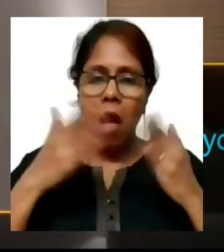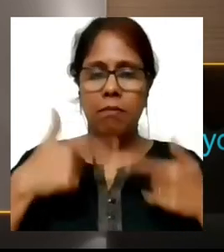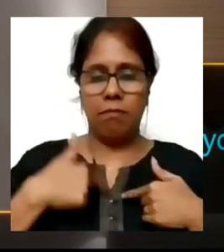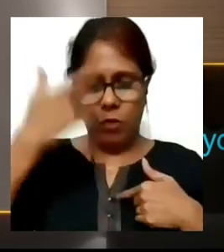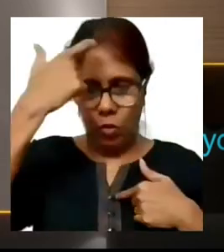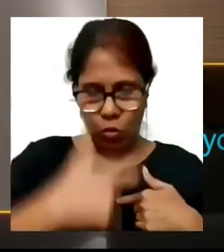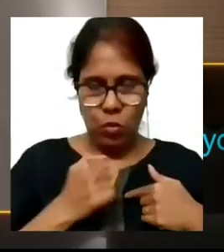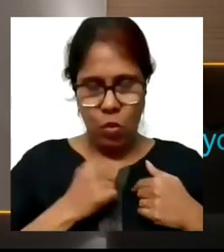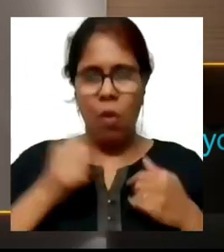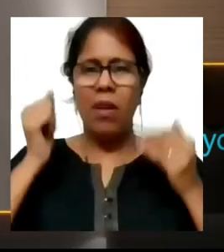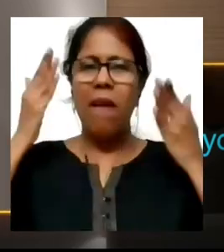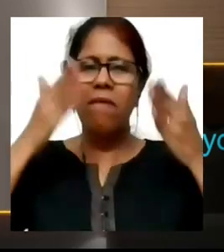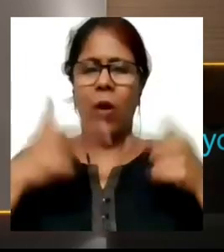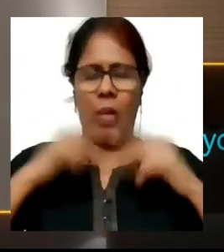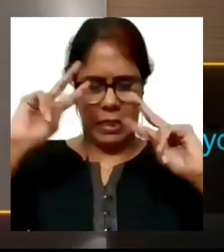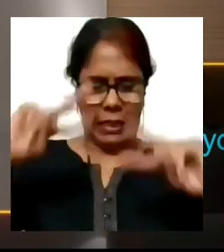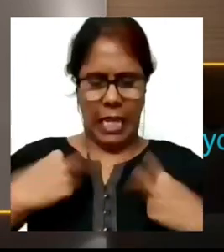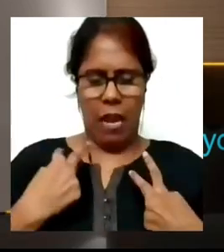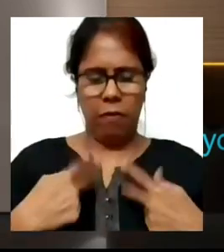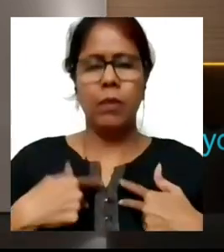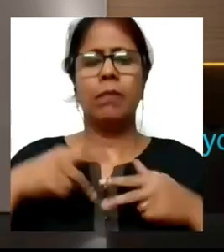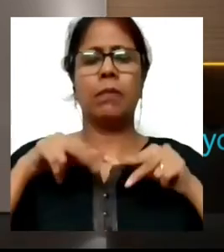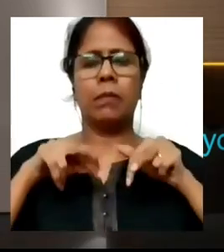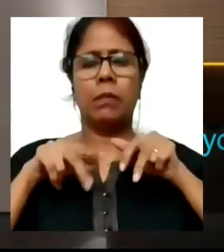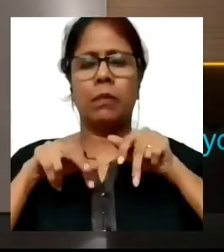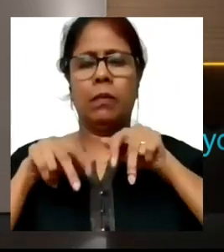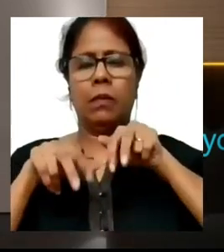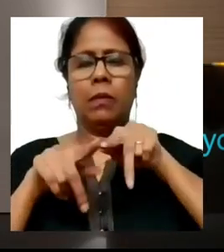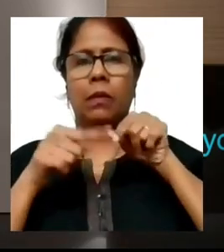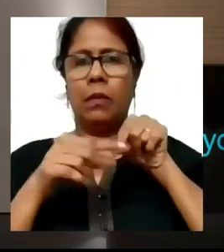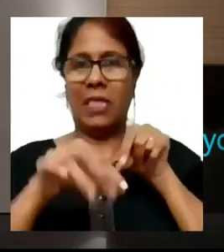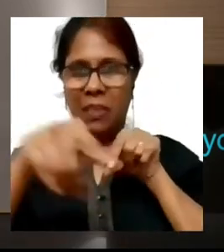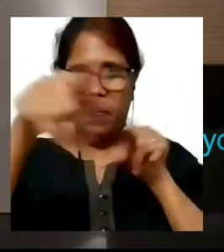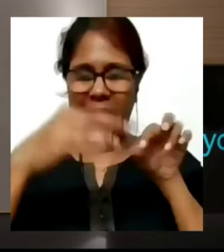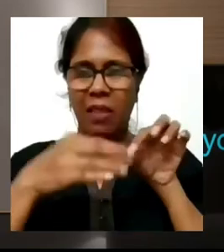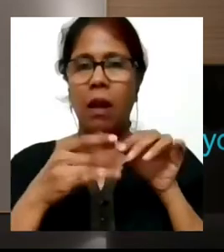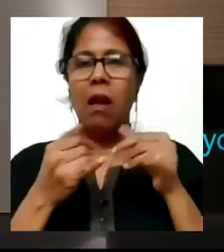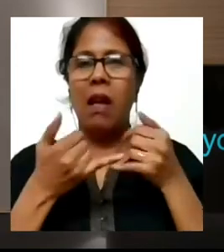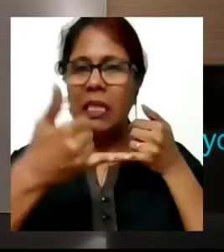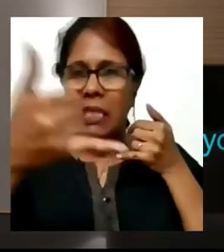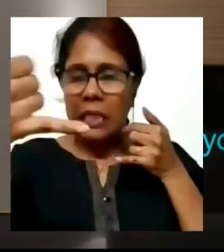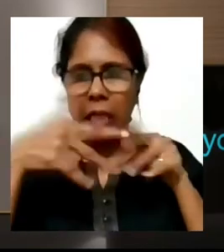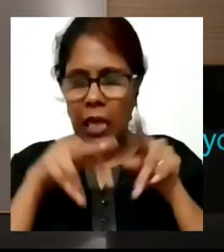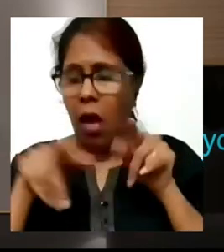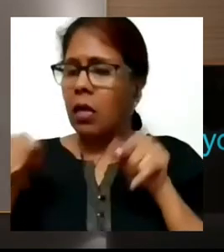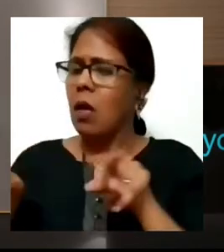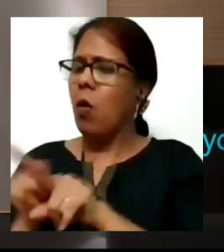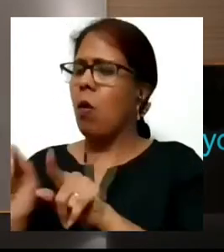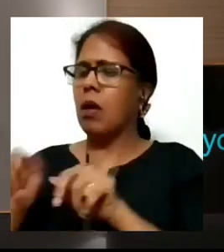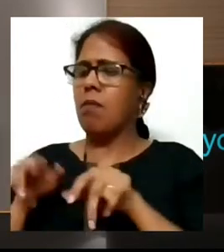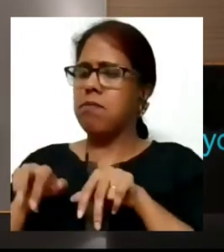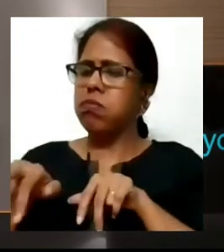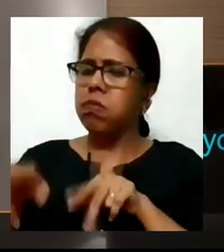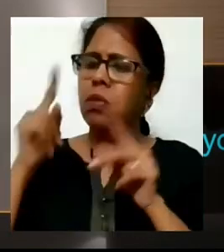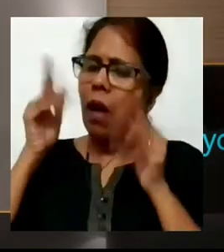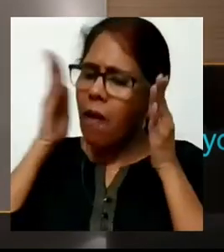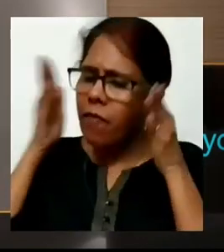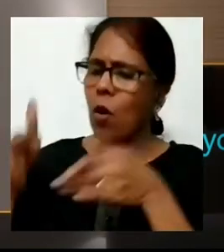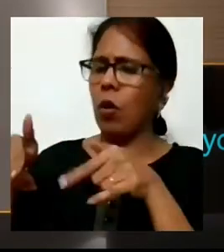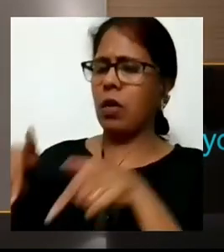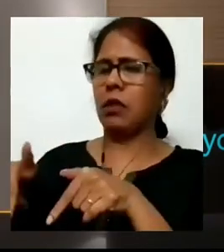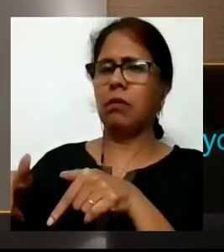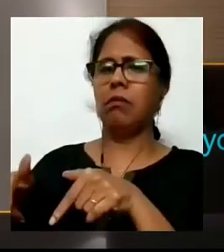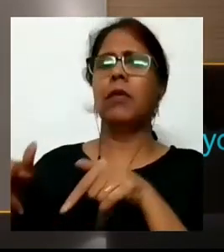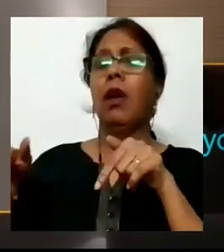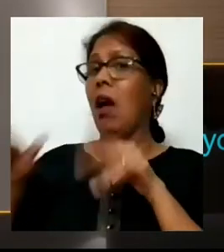and focus on myself while you pay complete attention and focus on yourself. By doing this and taking